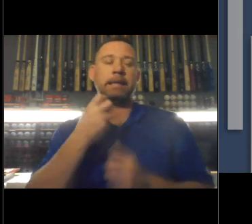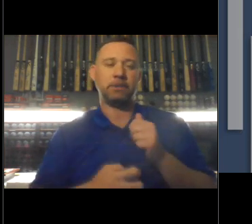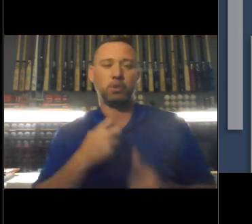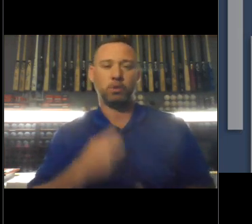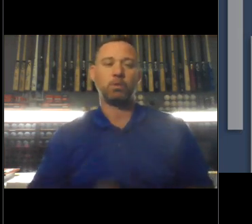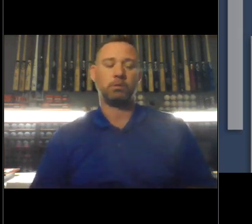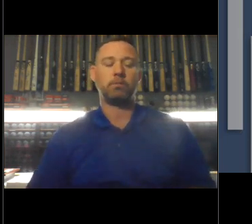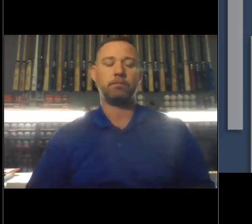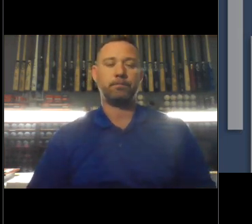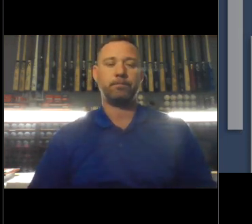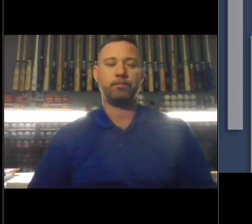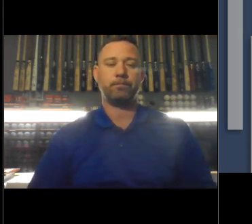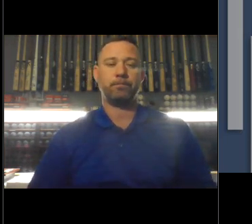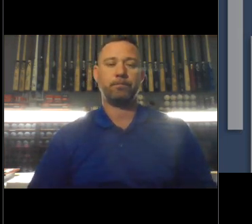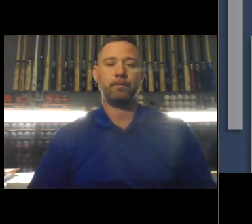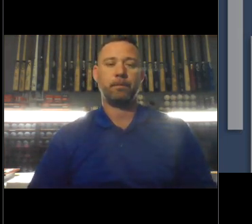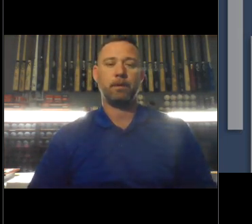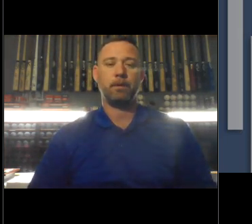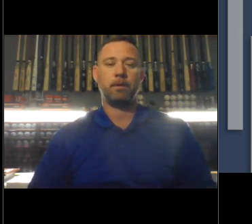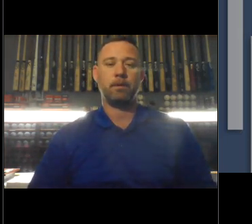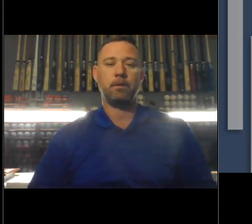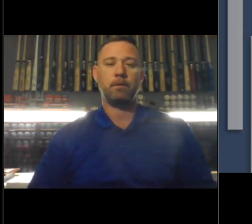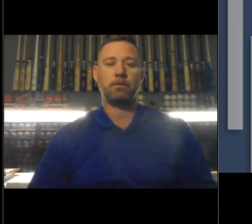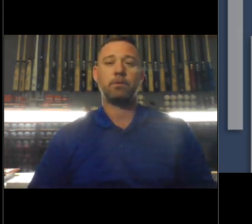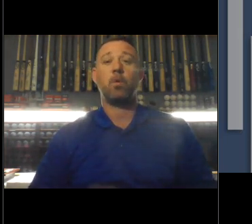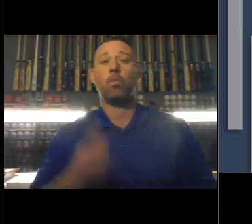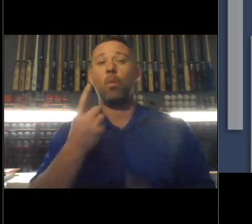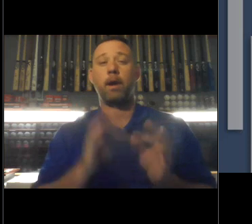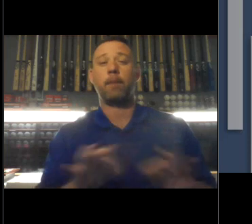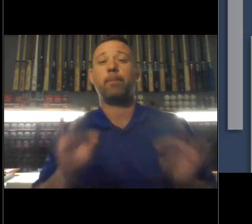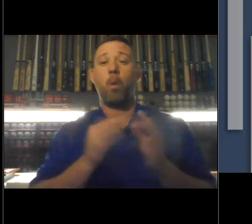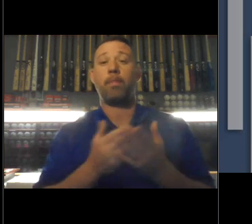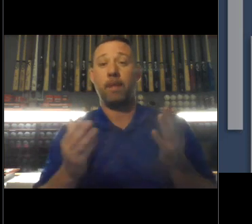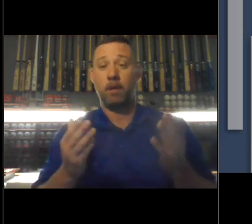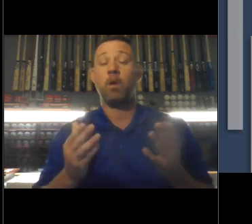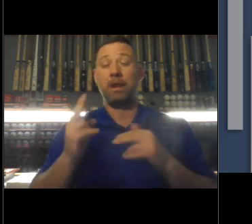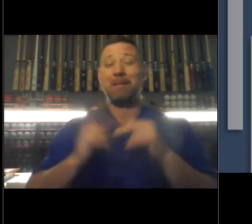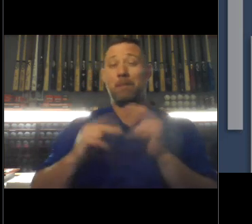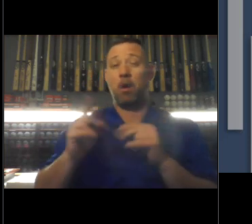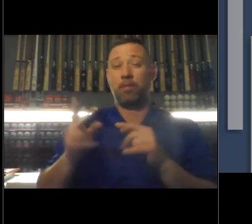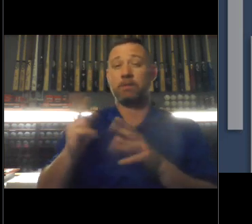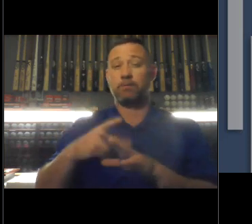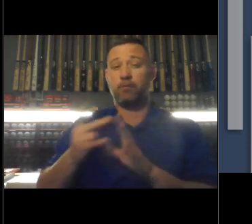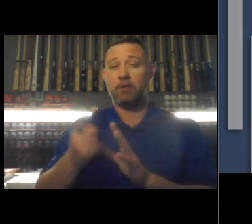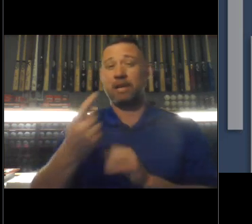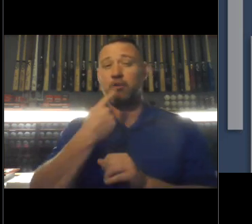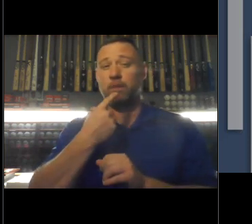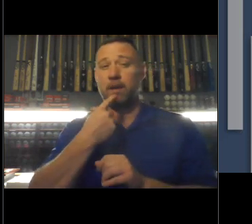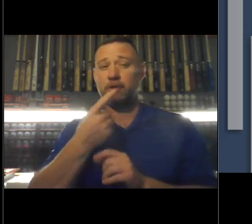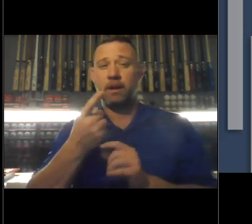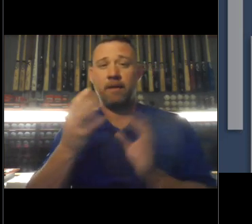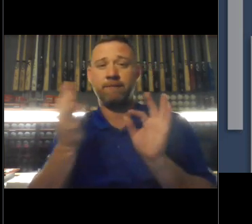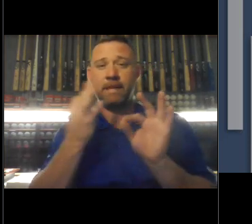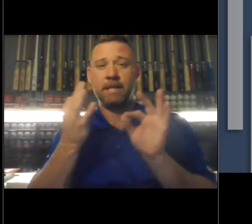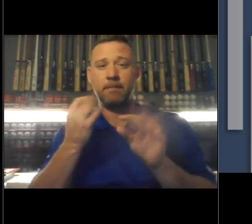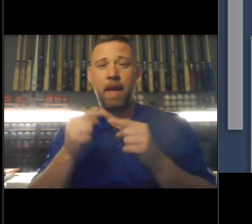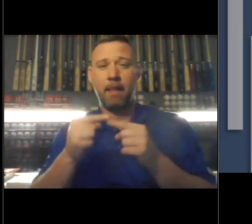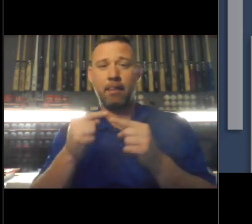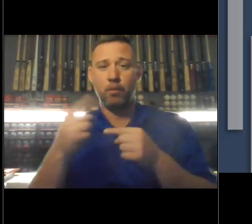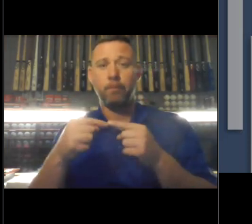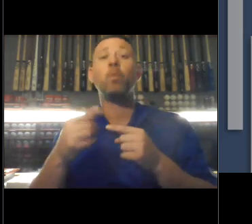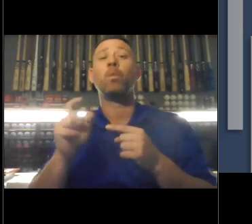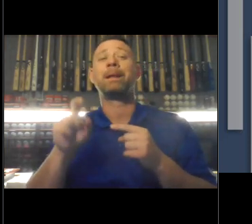But one important thing is, even when we build these projects, I think it's important, and you mentioned that feedback loop. We have to have some